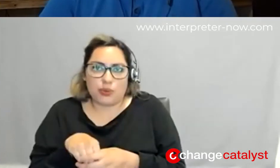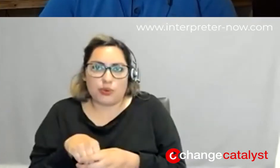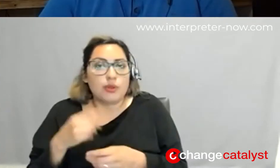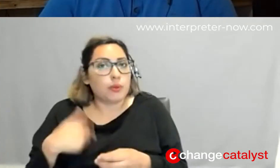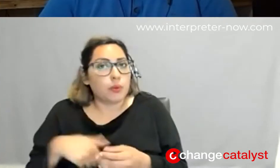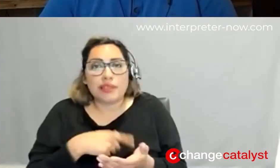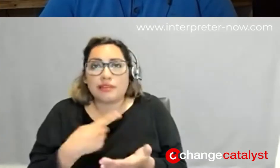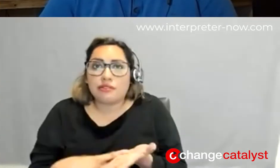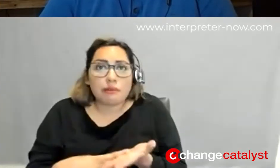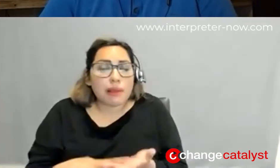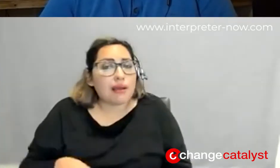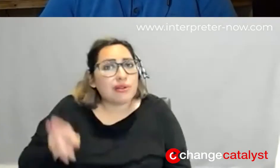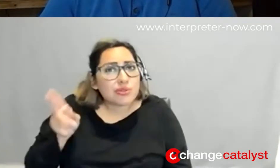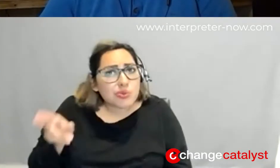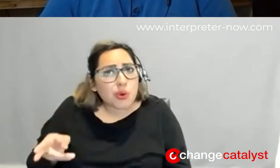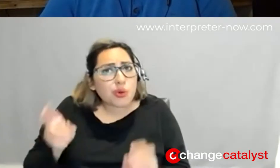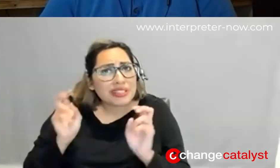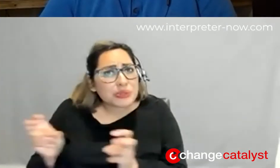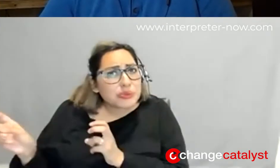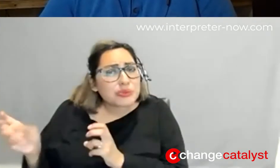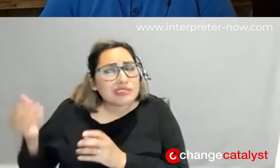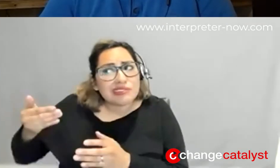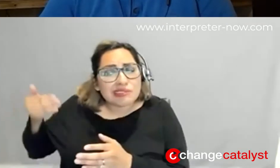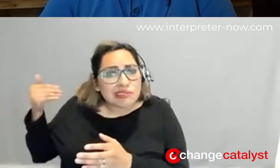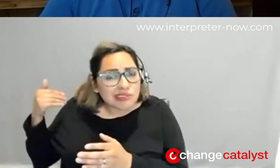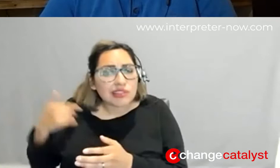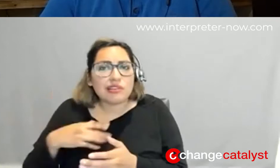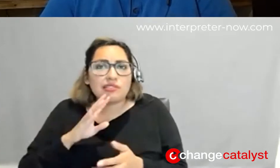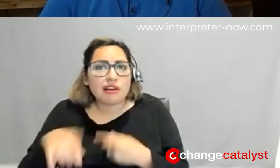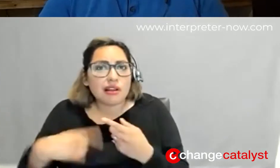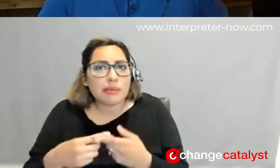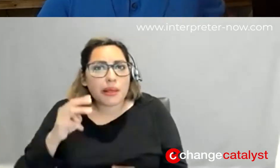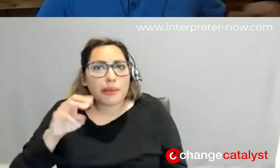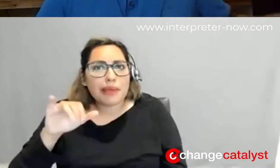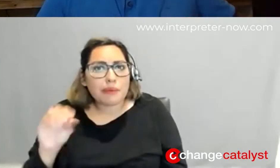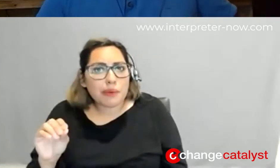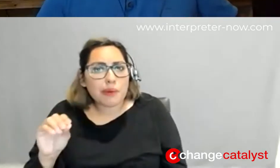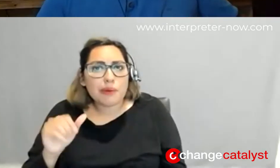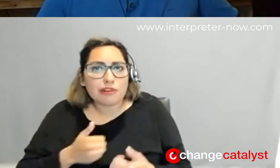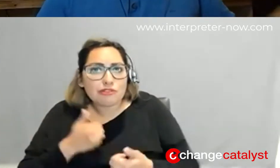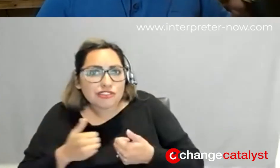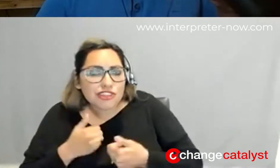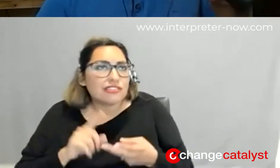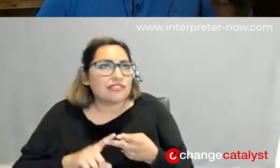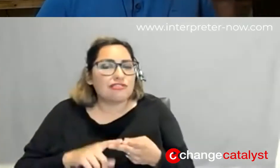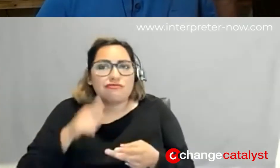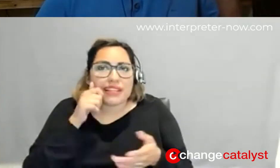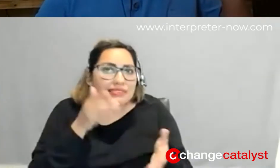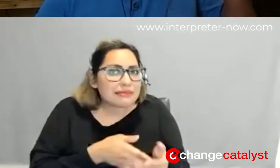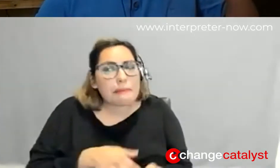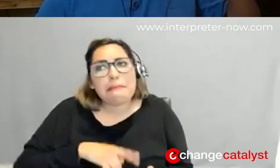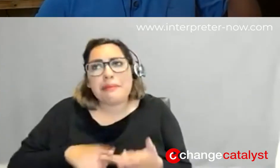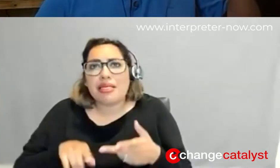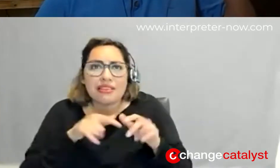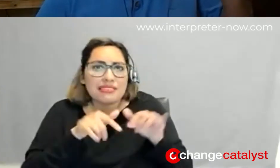issues, as we talk about microaggressions, racism, the system, this